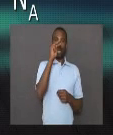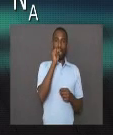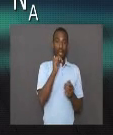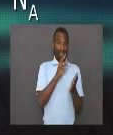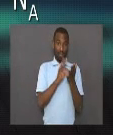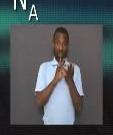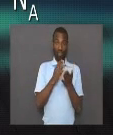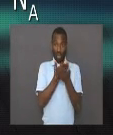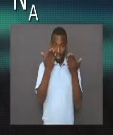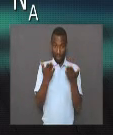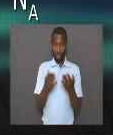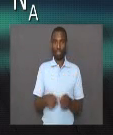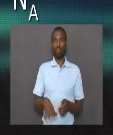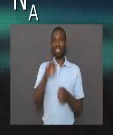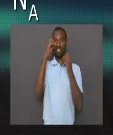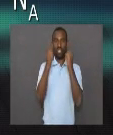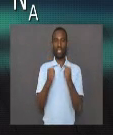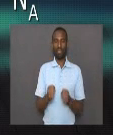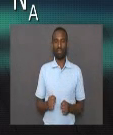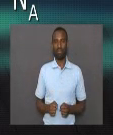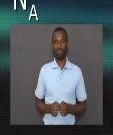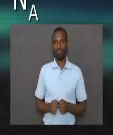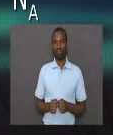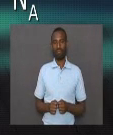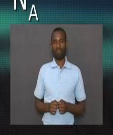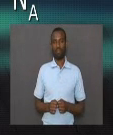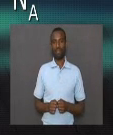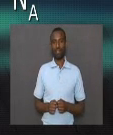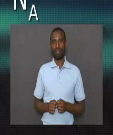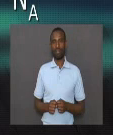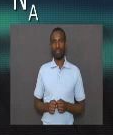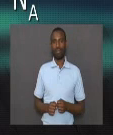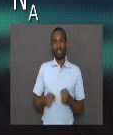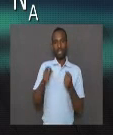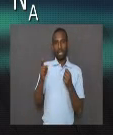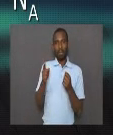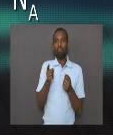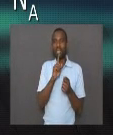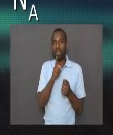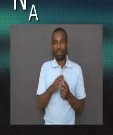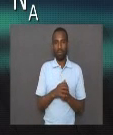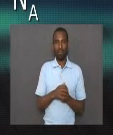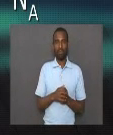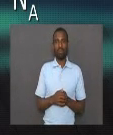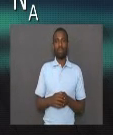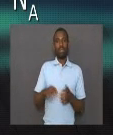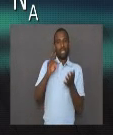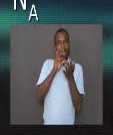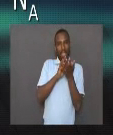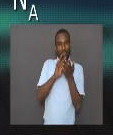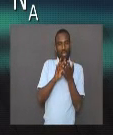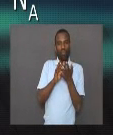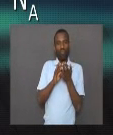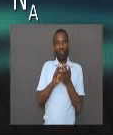be equal to the number of moles times Avogadro's